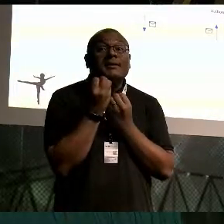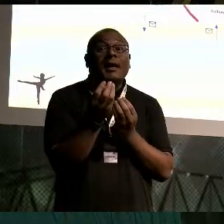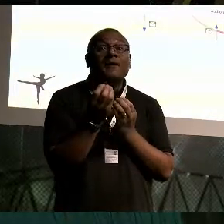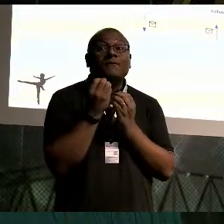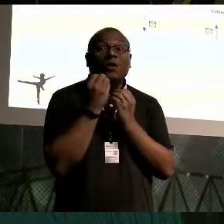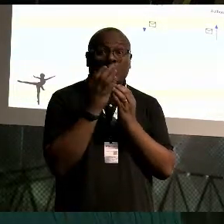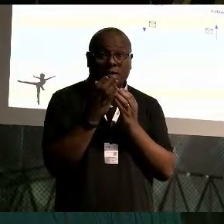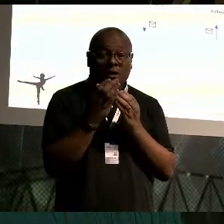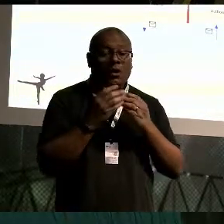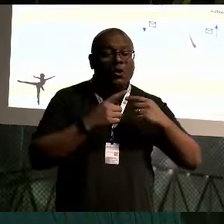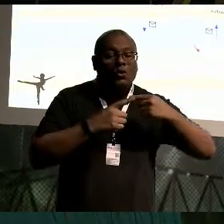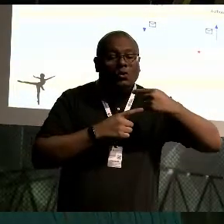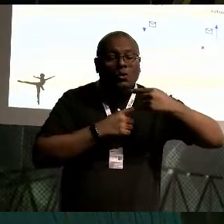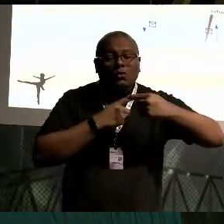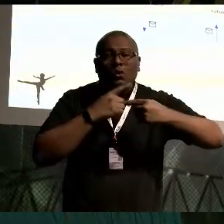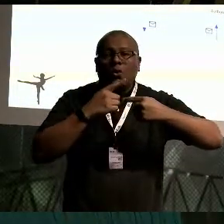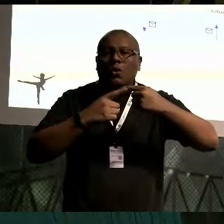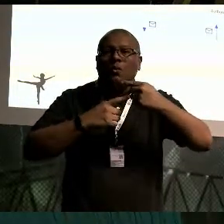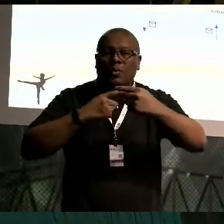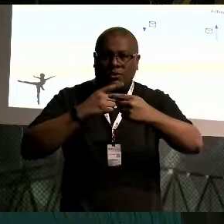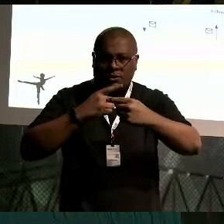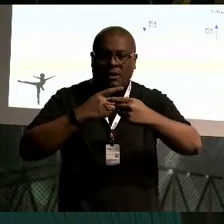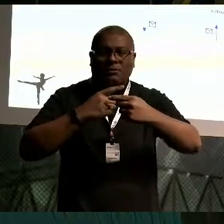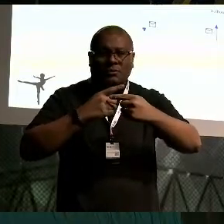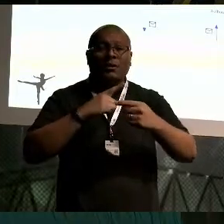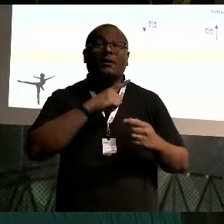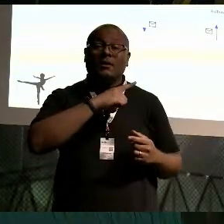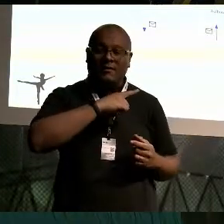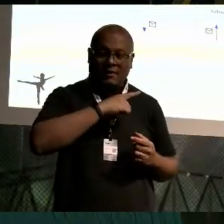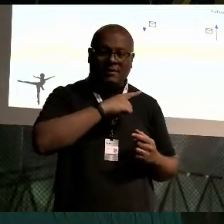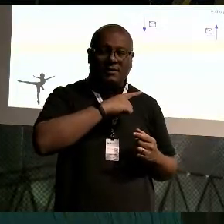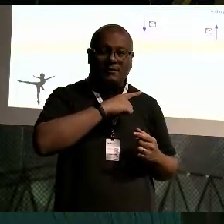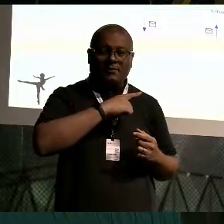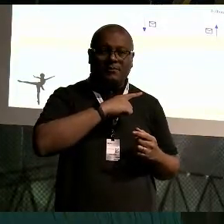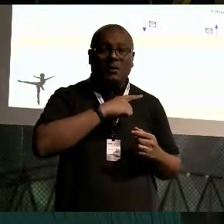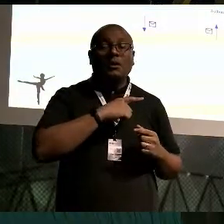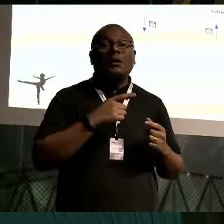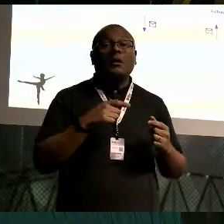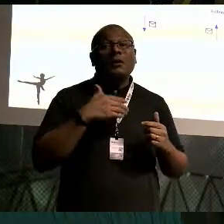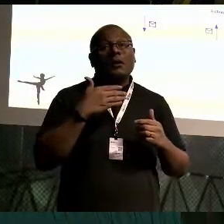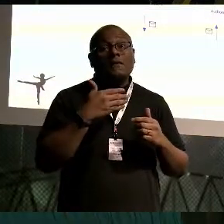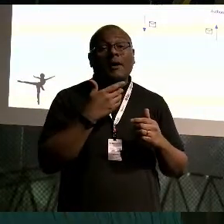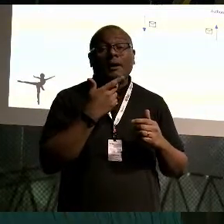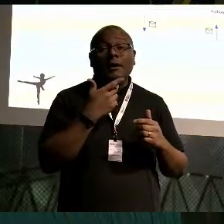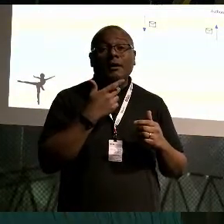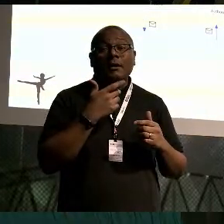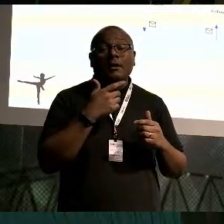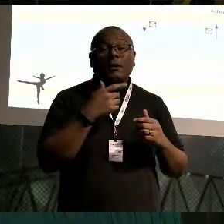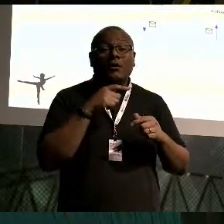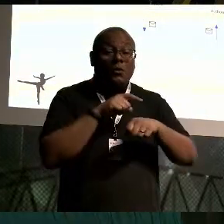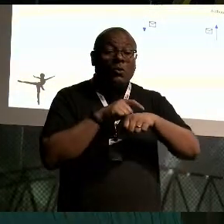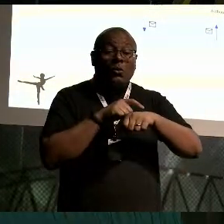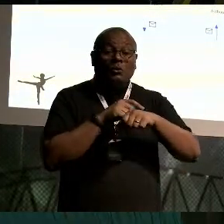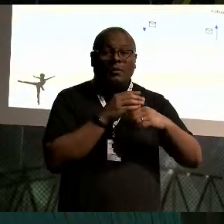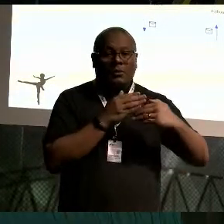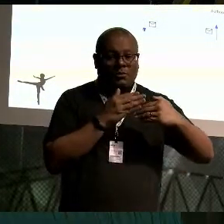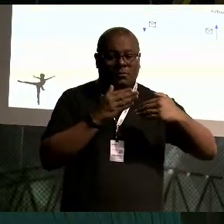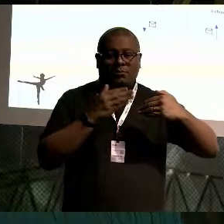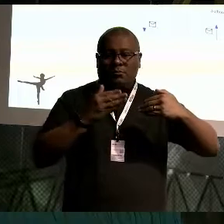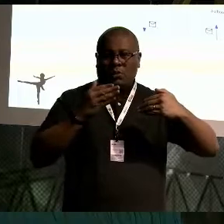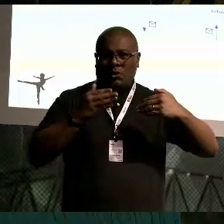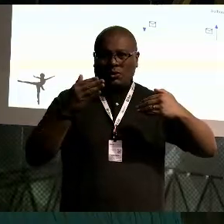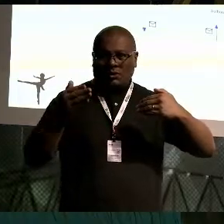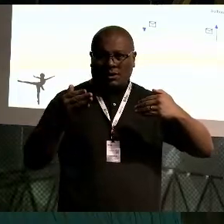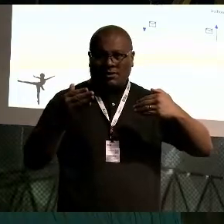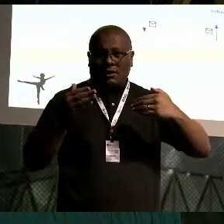the payment processor. Then it will route that message to the payment processor. Then the payment processor will do its payment processing. And